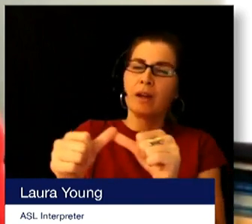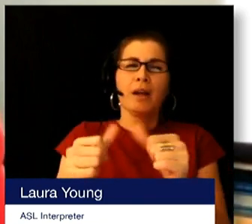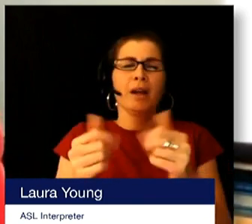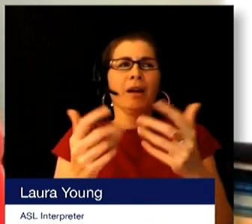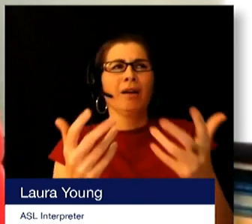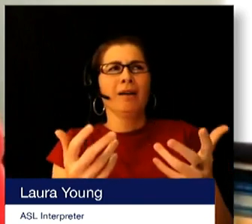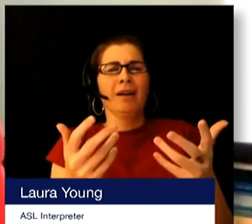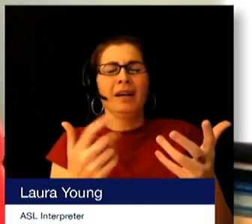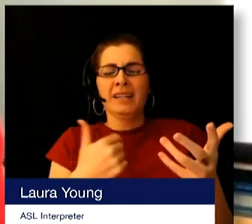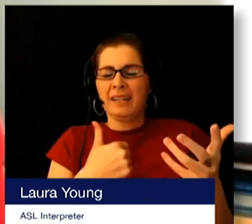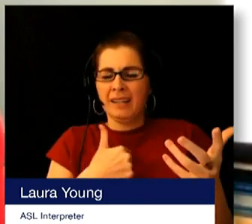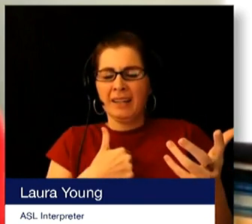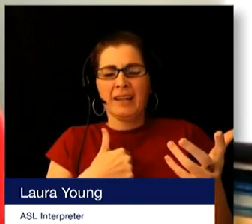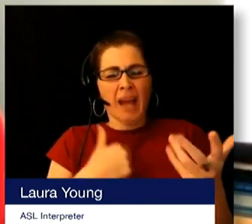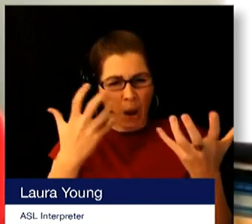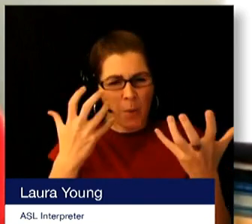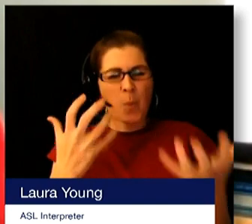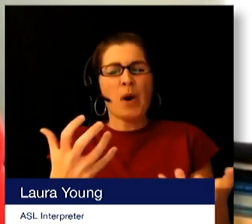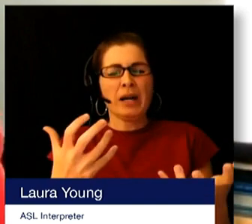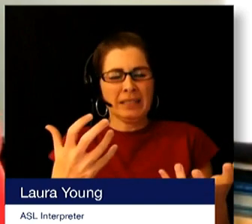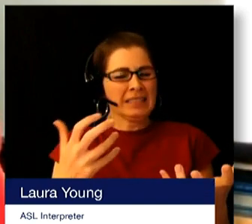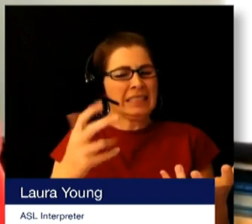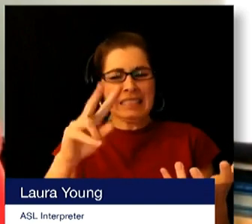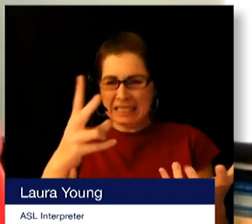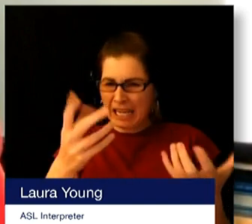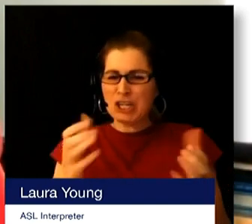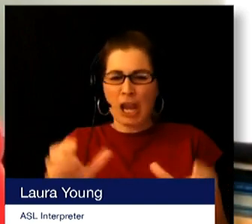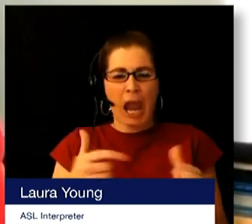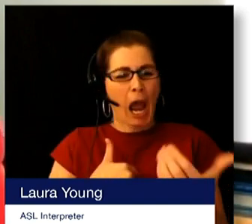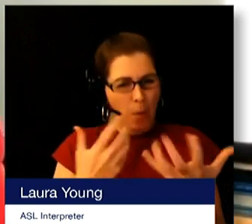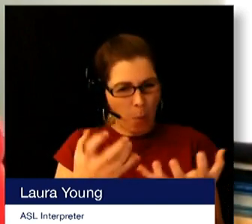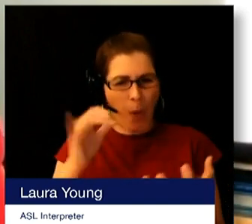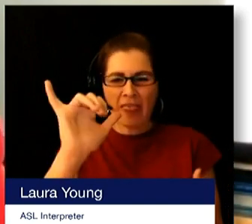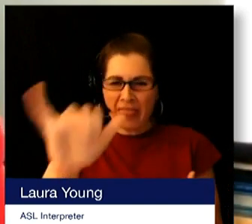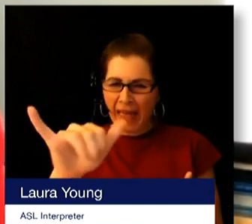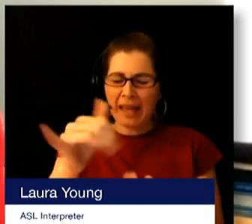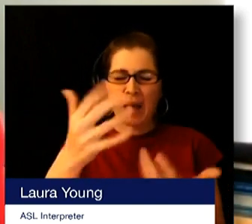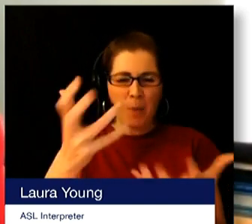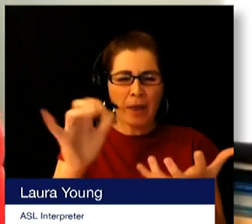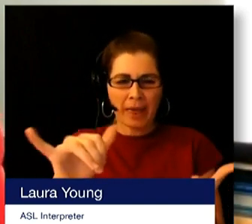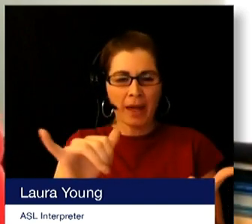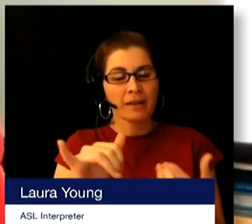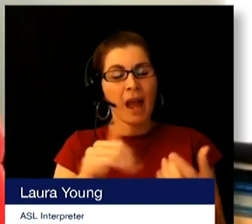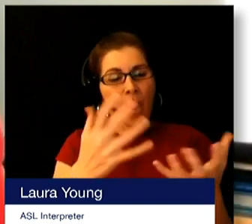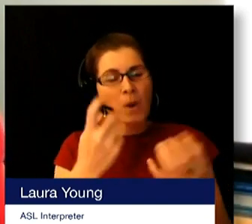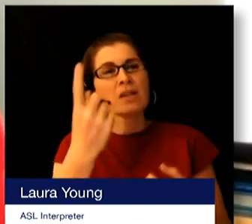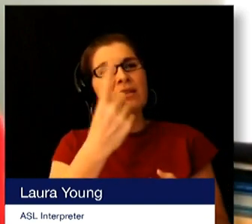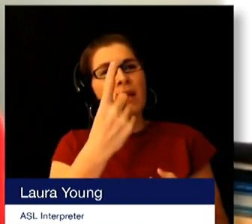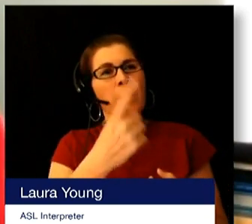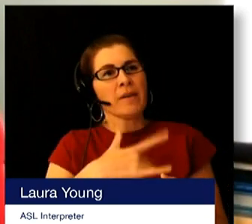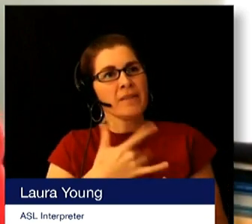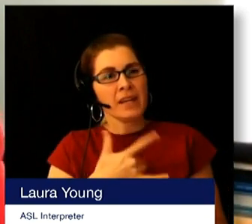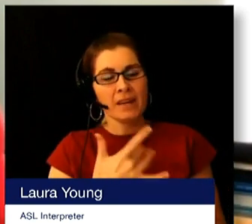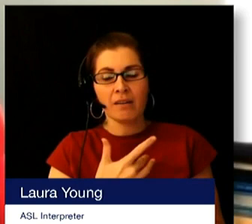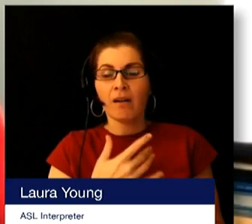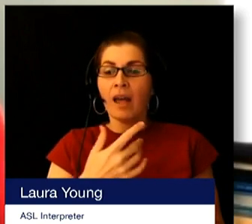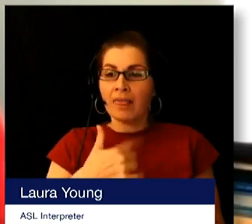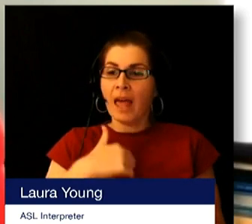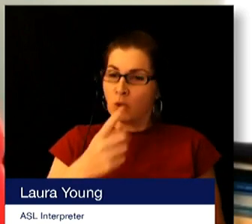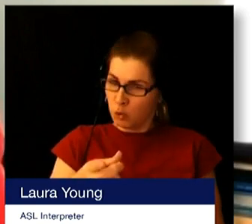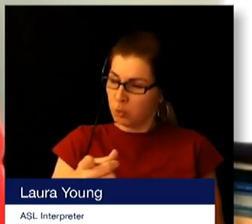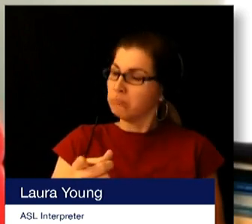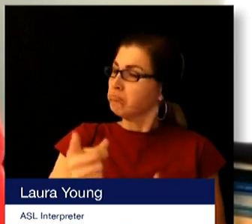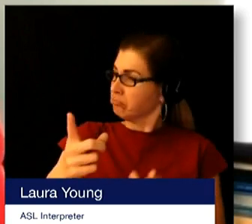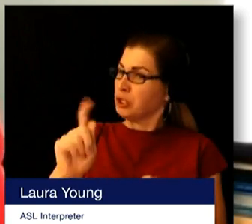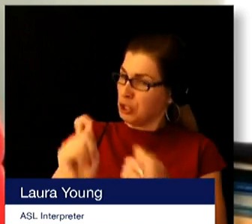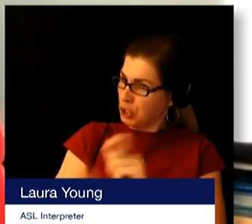that someone says, no, I'm going to give you a second chance. No, I believe that you can be a better person. I believe that you've done the work that it takes to